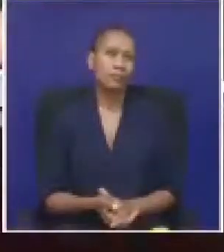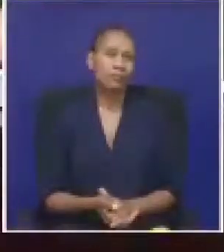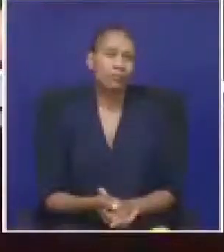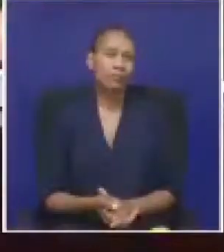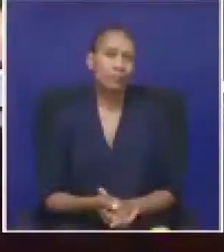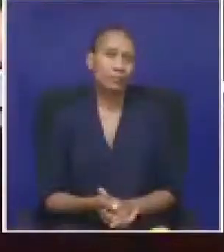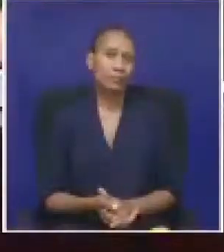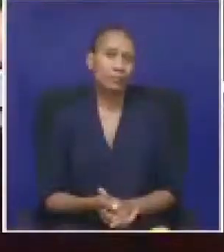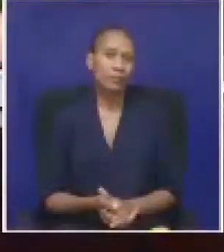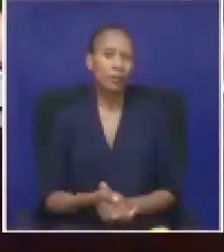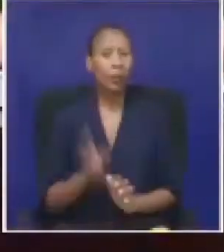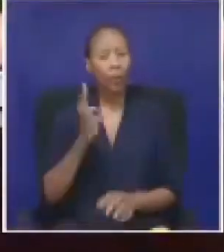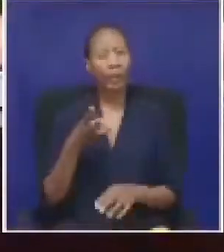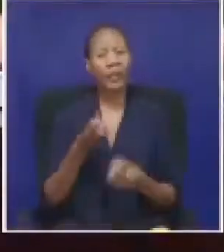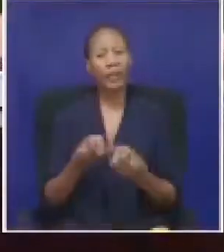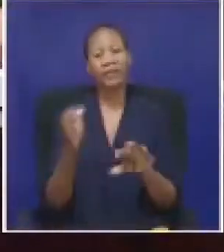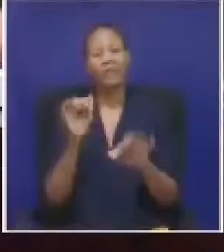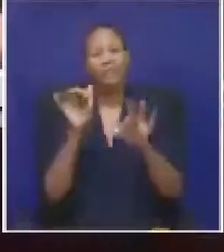the farm.